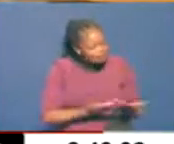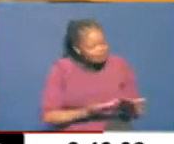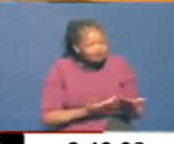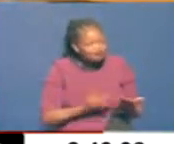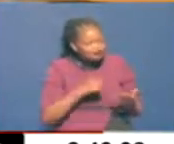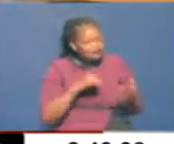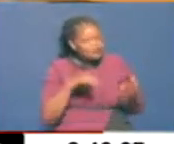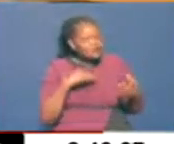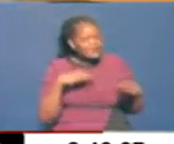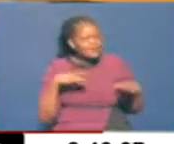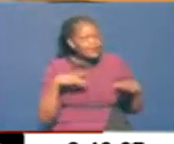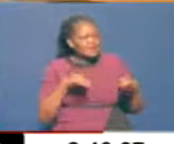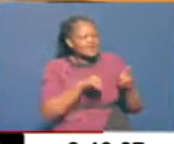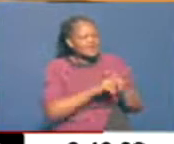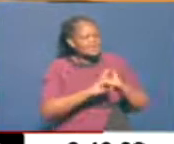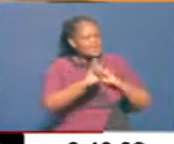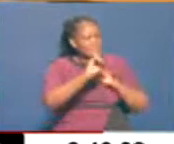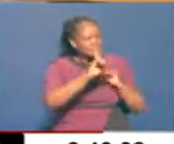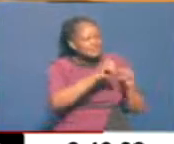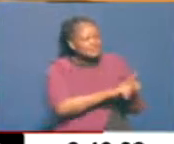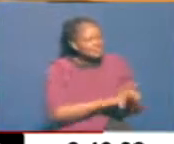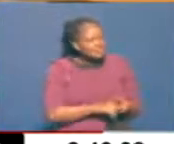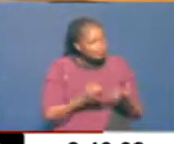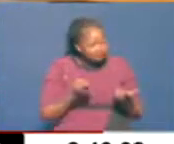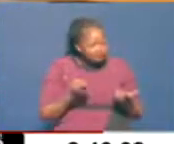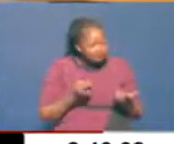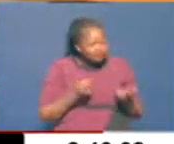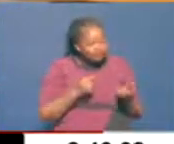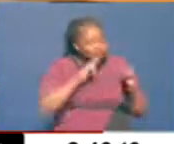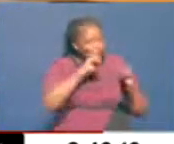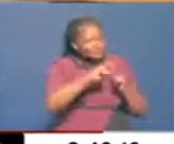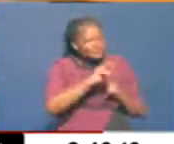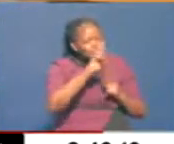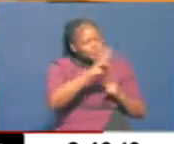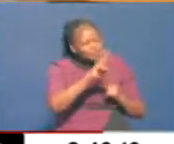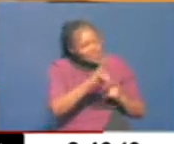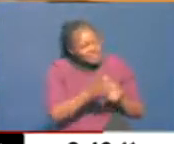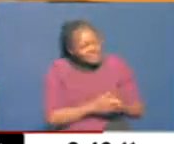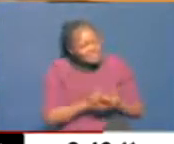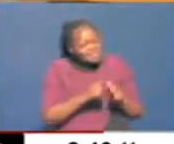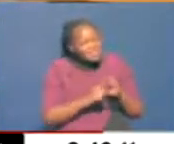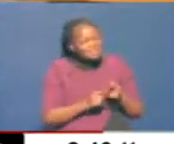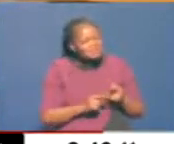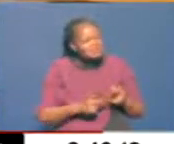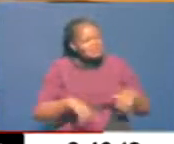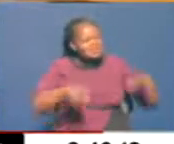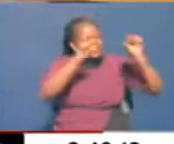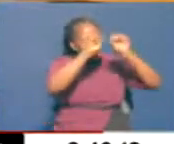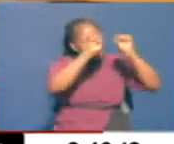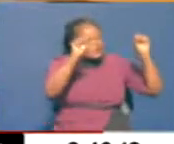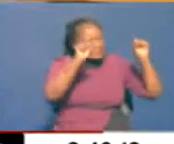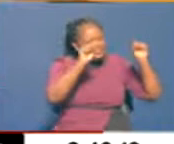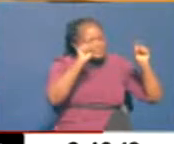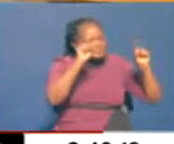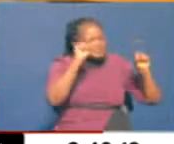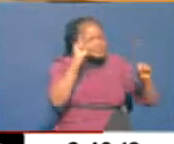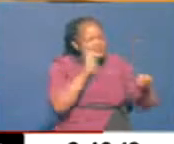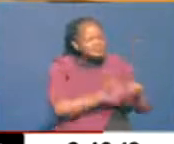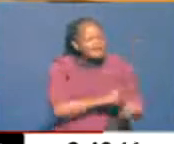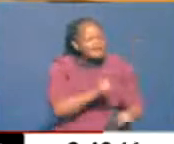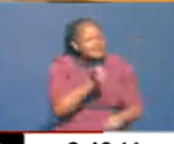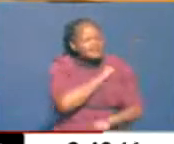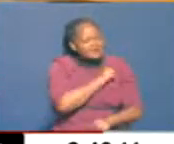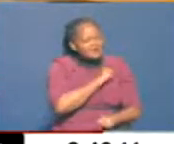yourself as a ministry, even as we, you know, head to 2022 and, you know, the head of state's term comes to an end. And he had